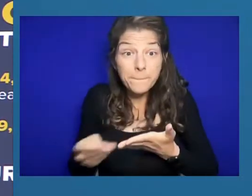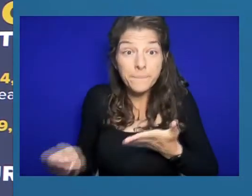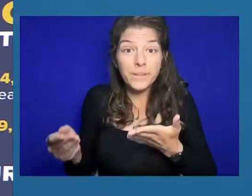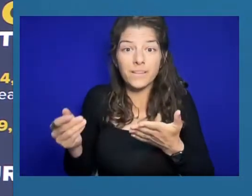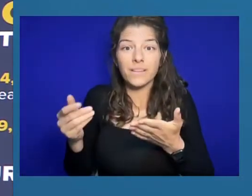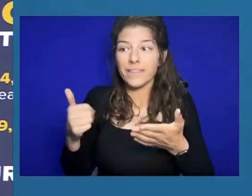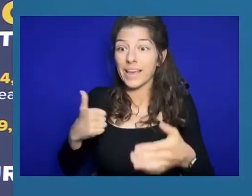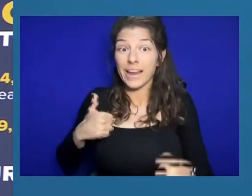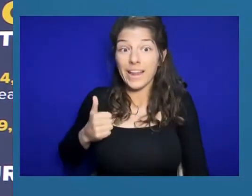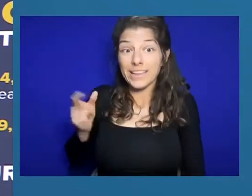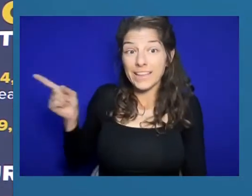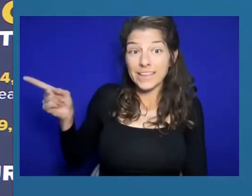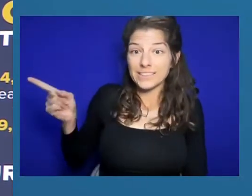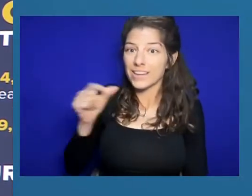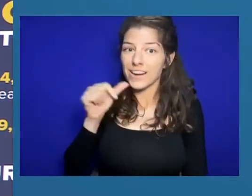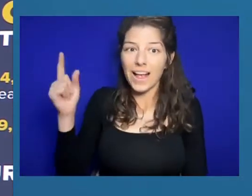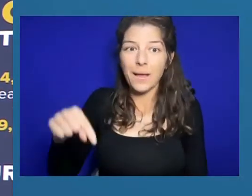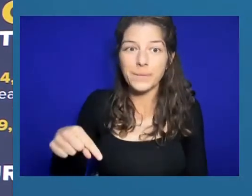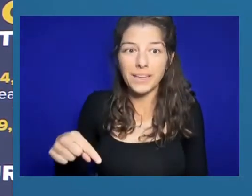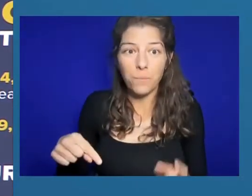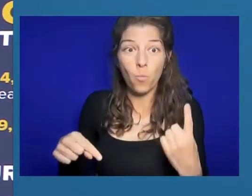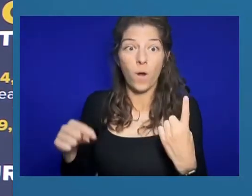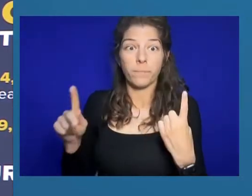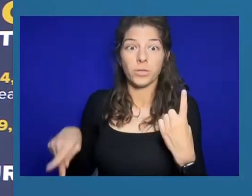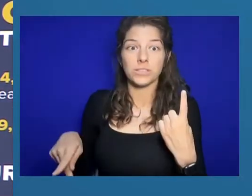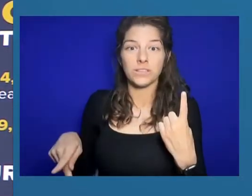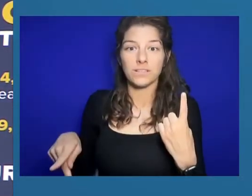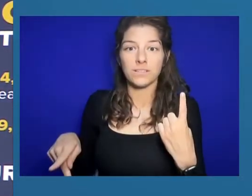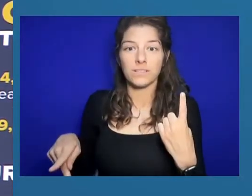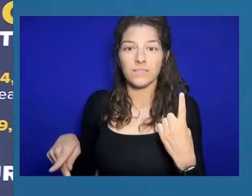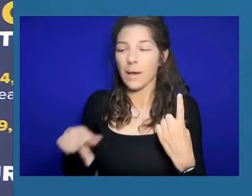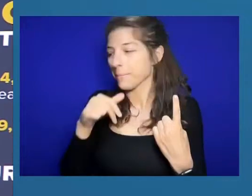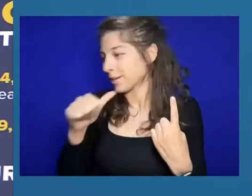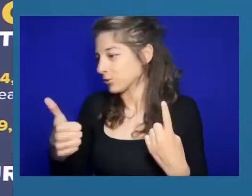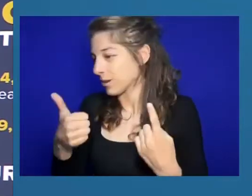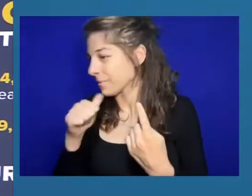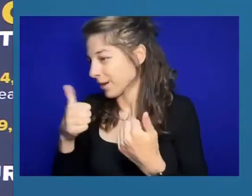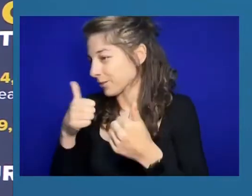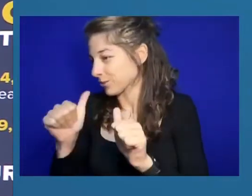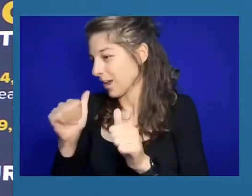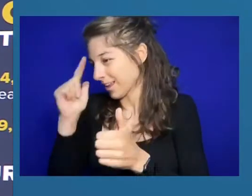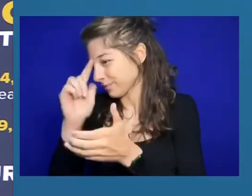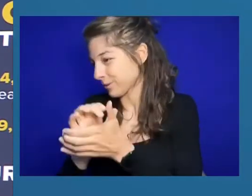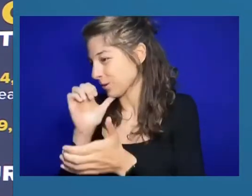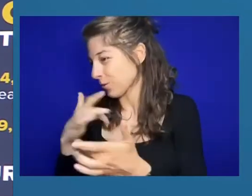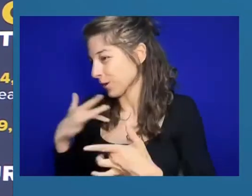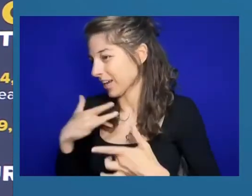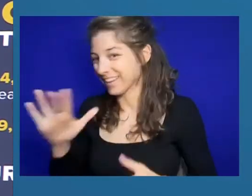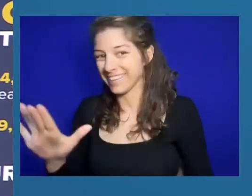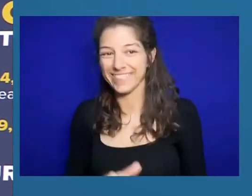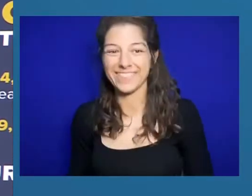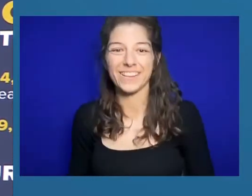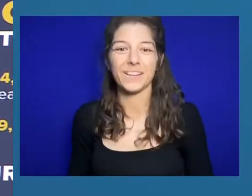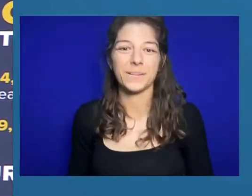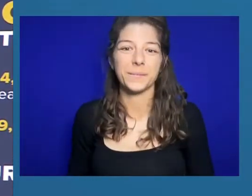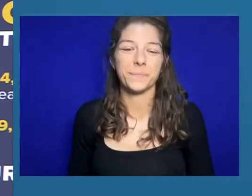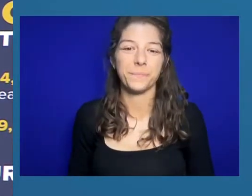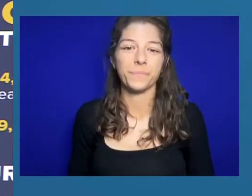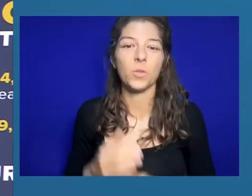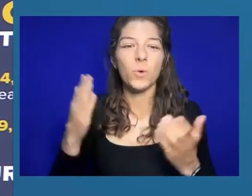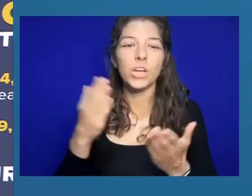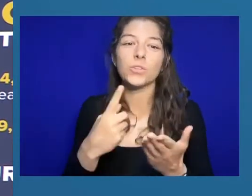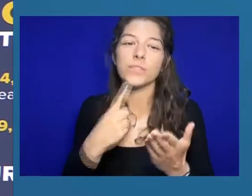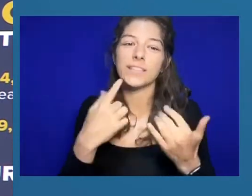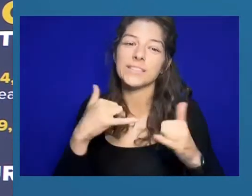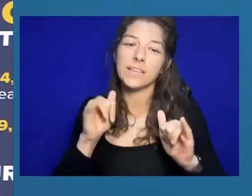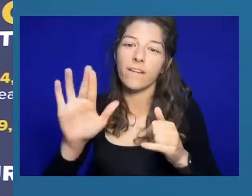Canadians that aren't coming. I'm not going to try even, honey. Don't worry. But we're here to say we're still their